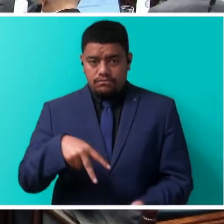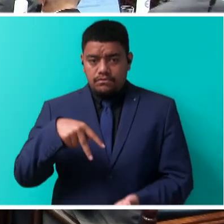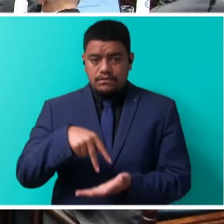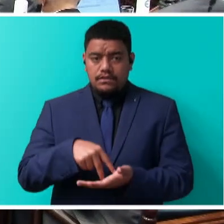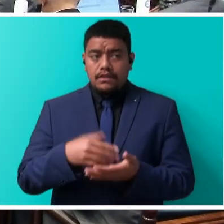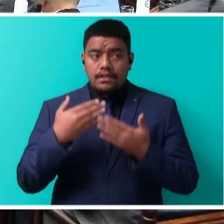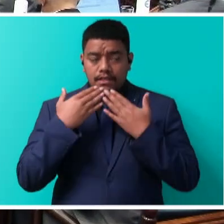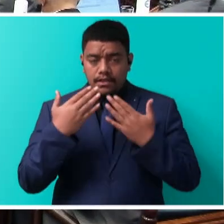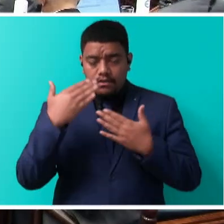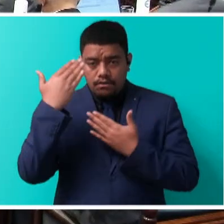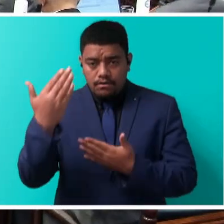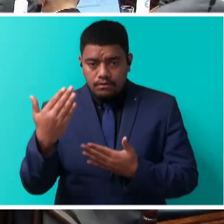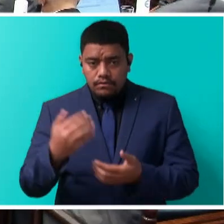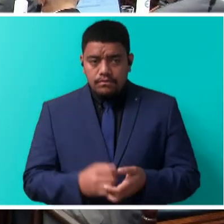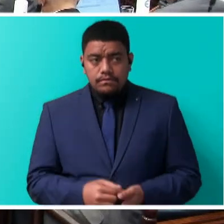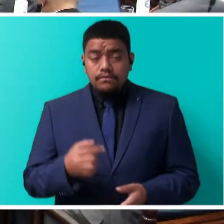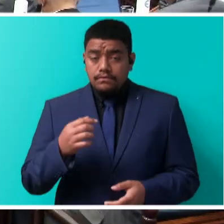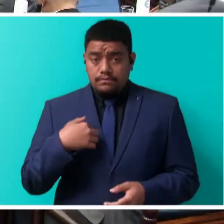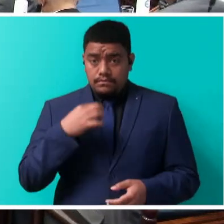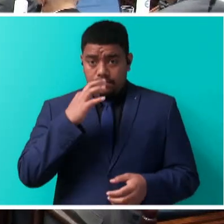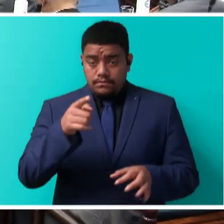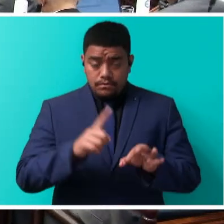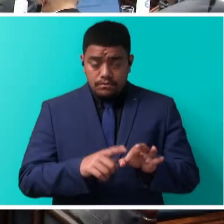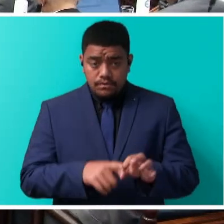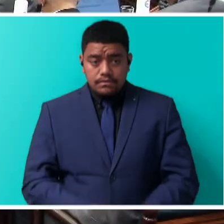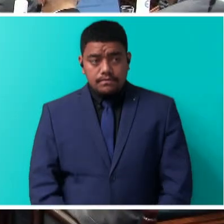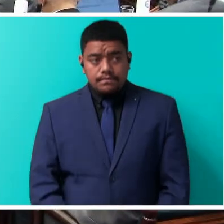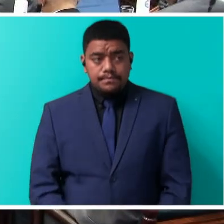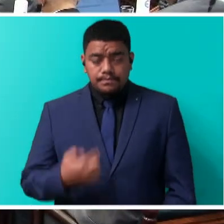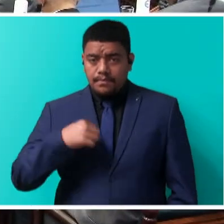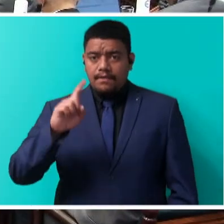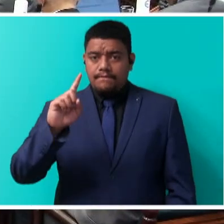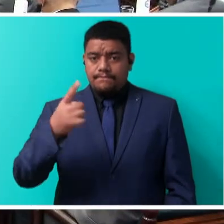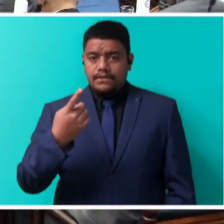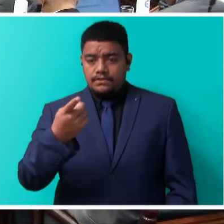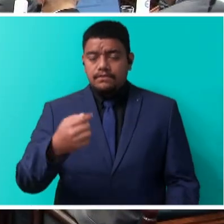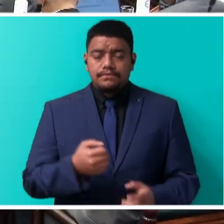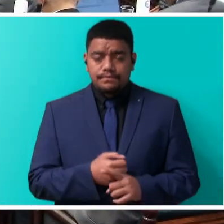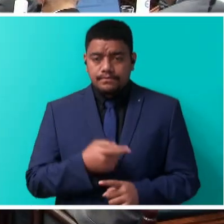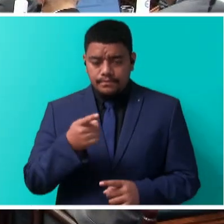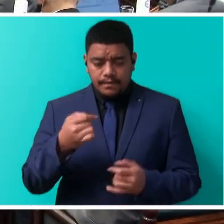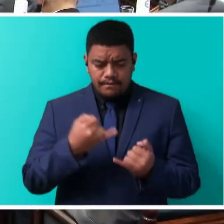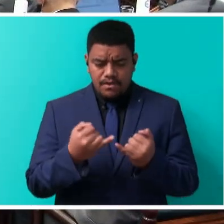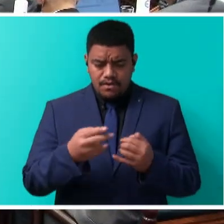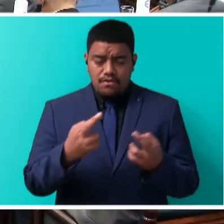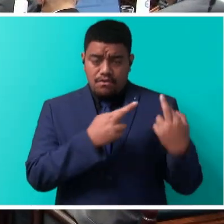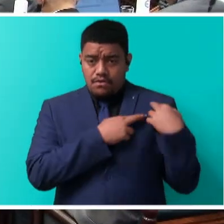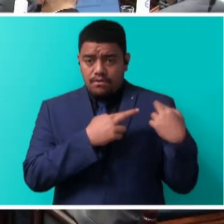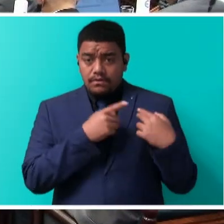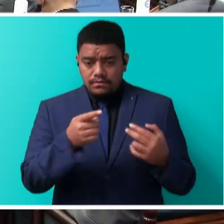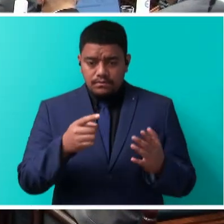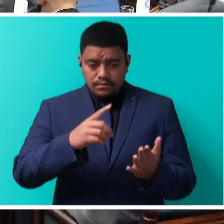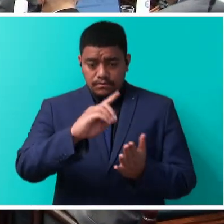Thank you, Honorable Speaker. In answering this question, I must first highlight the emphasis on the significance of role of legislative